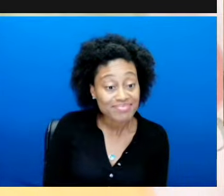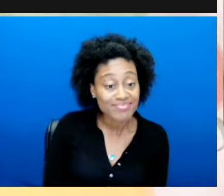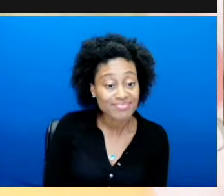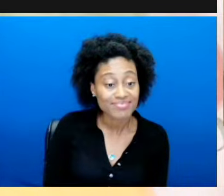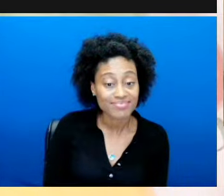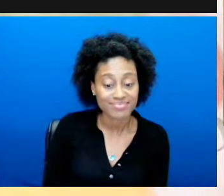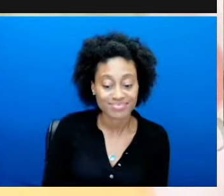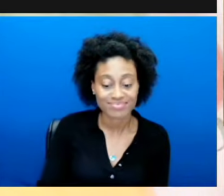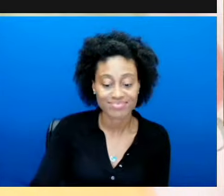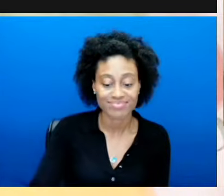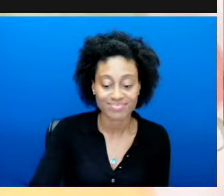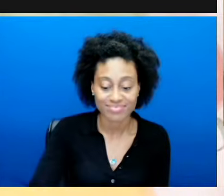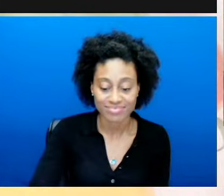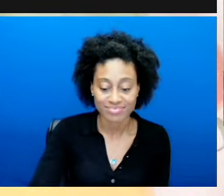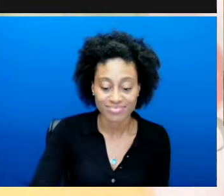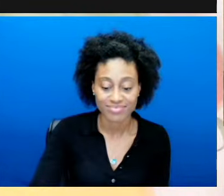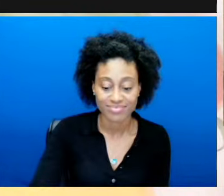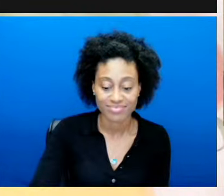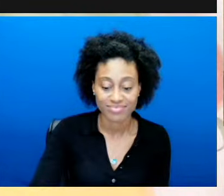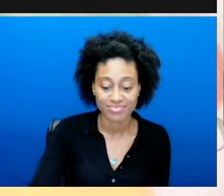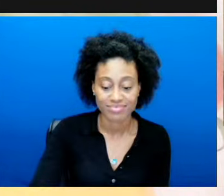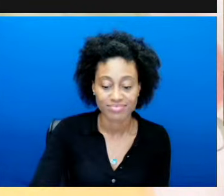Let's see.